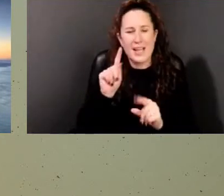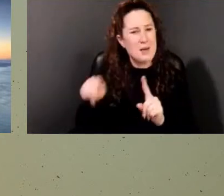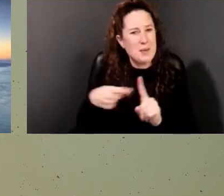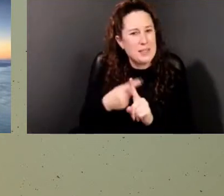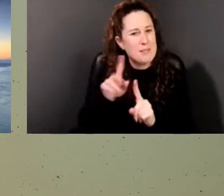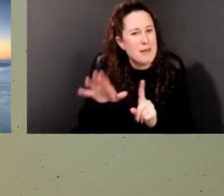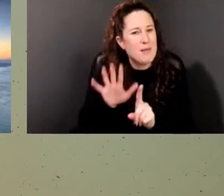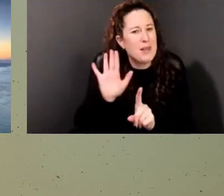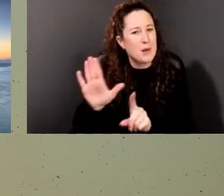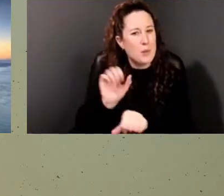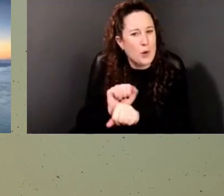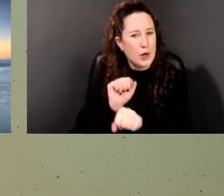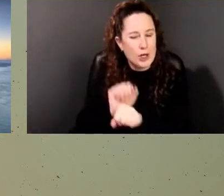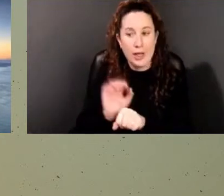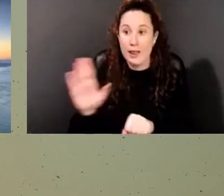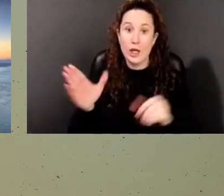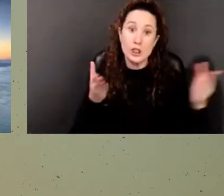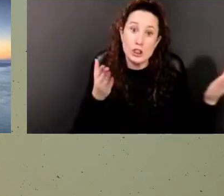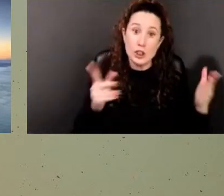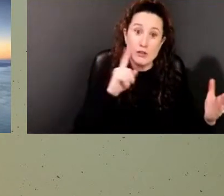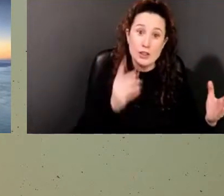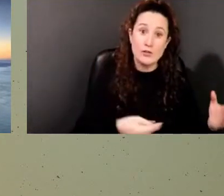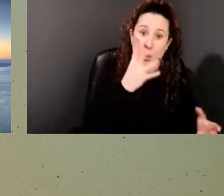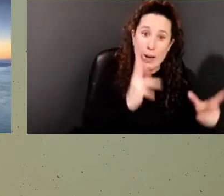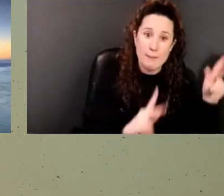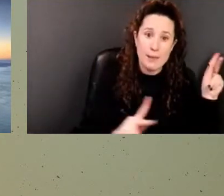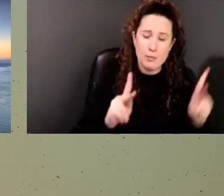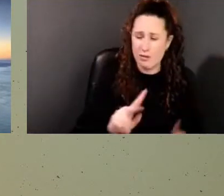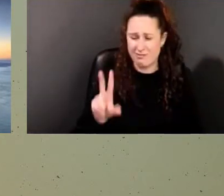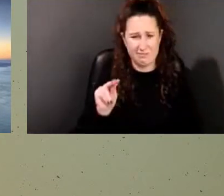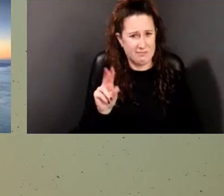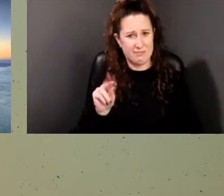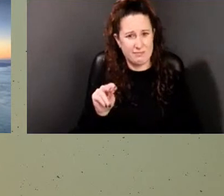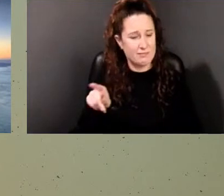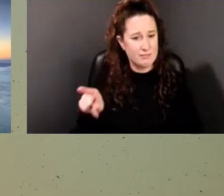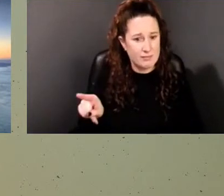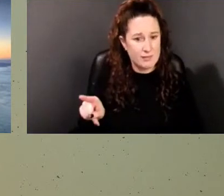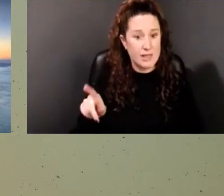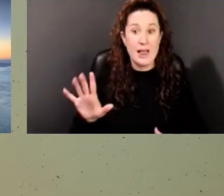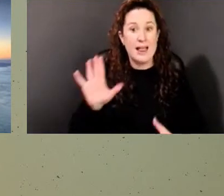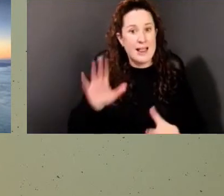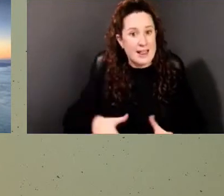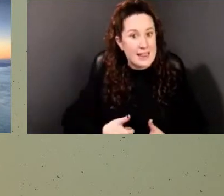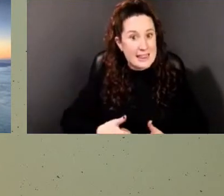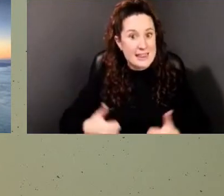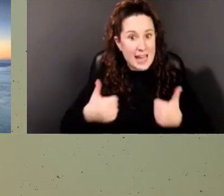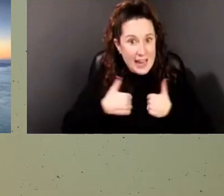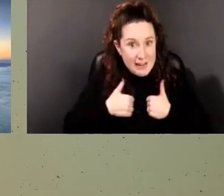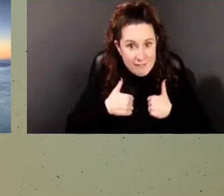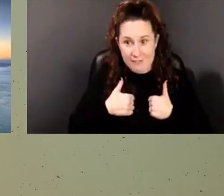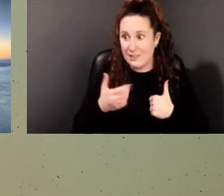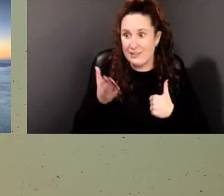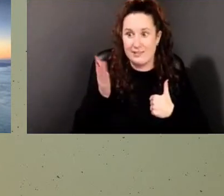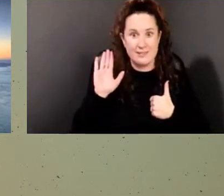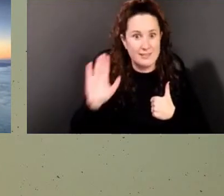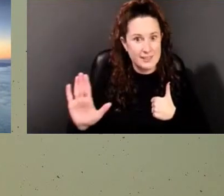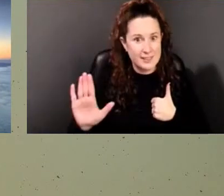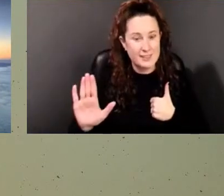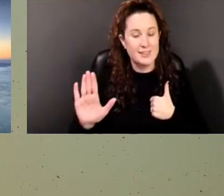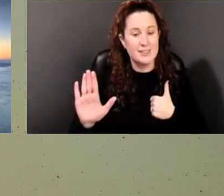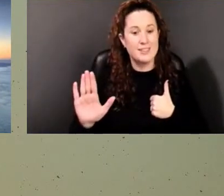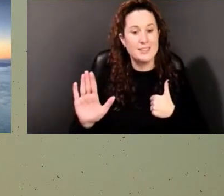the service that they did for white folks. This is a life that they tried to create. And so when